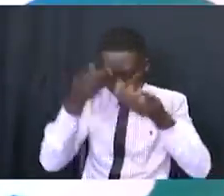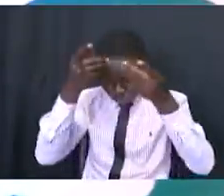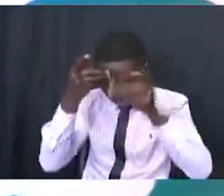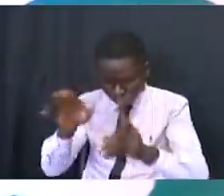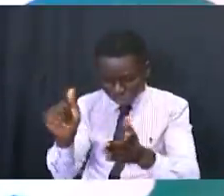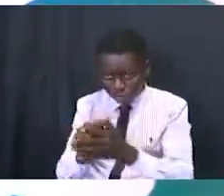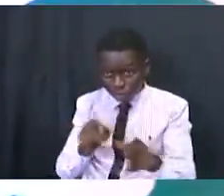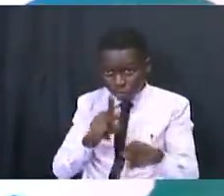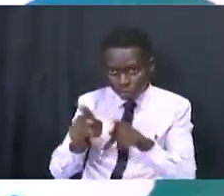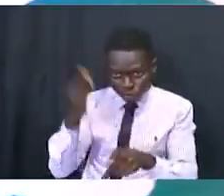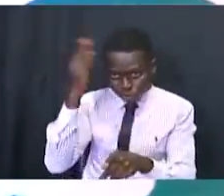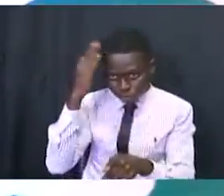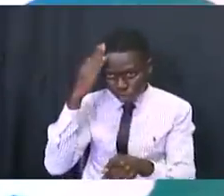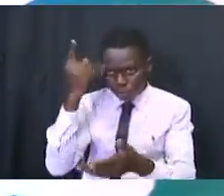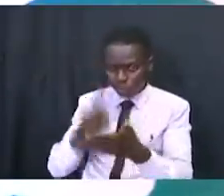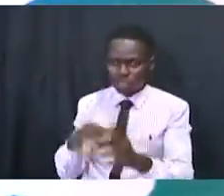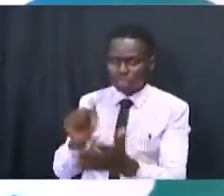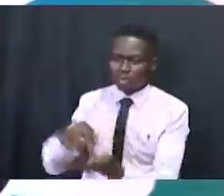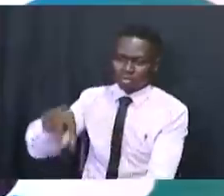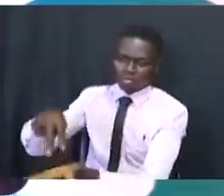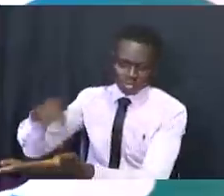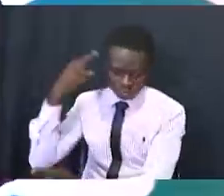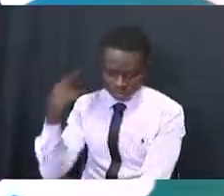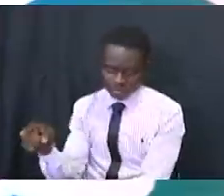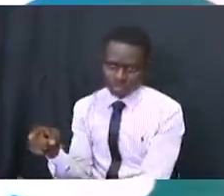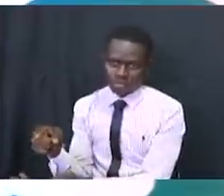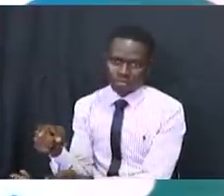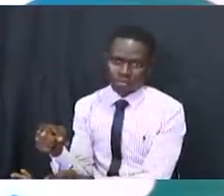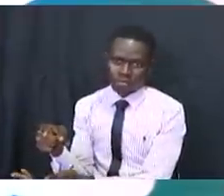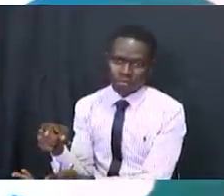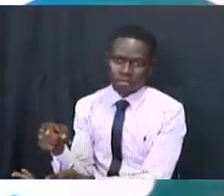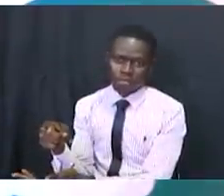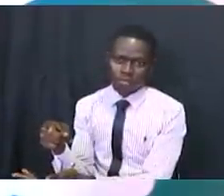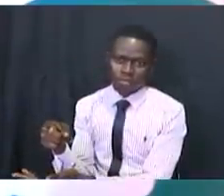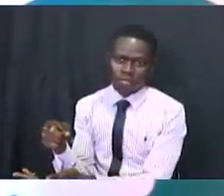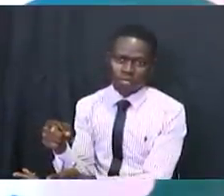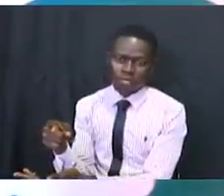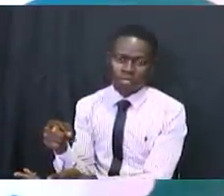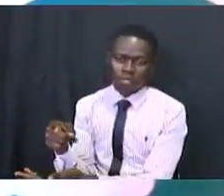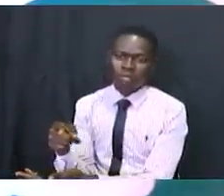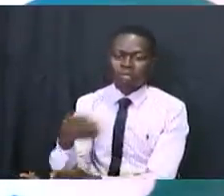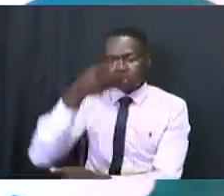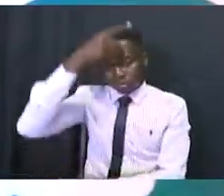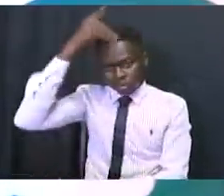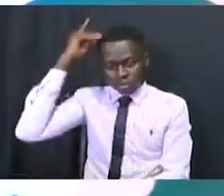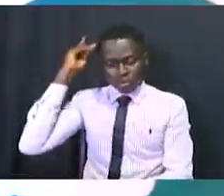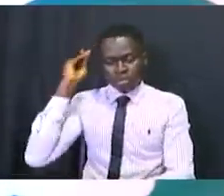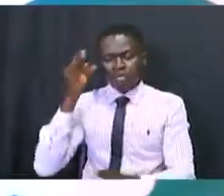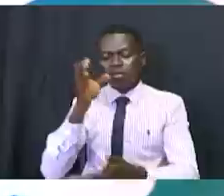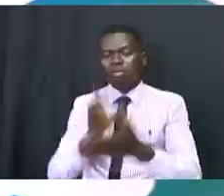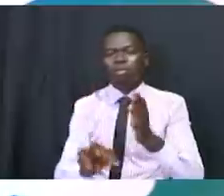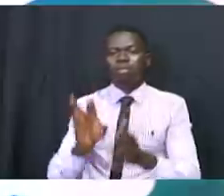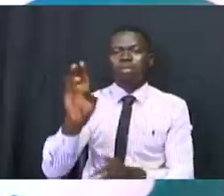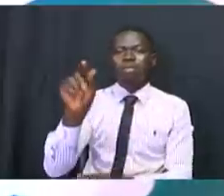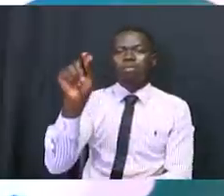knew what he stood for. Now, Daniel 6, verse 5. Daniel 6, verse